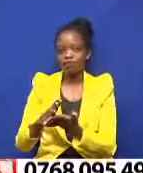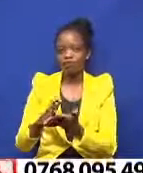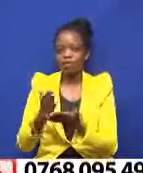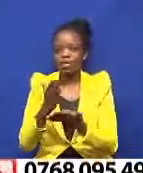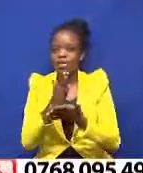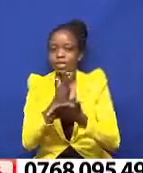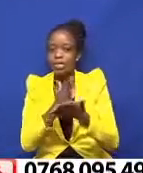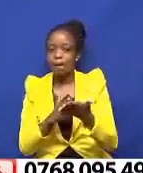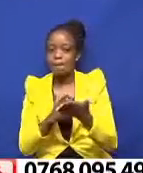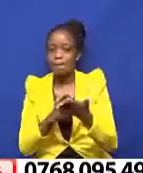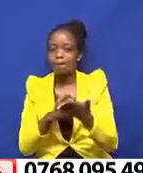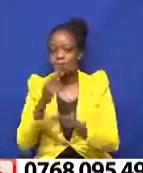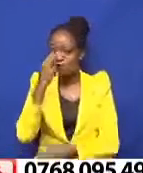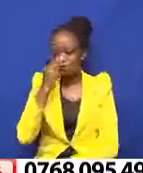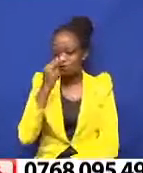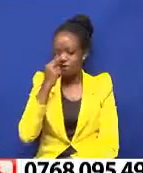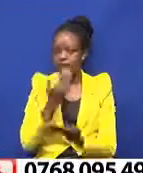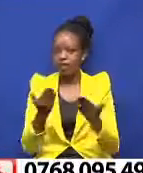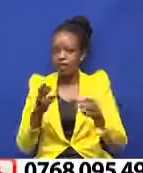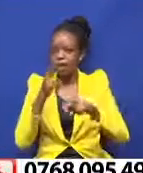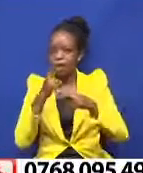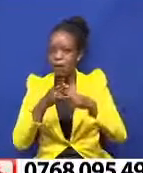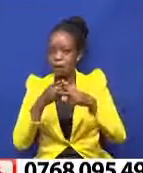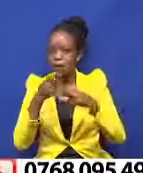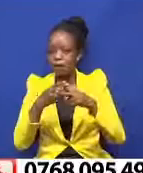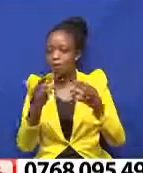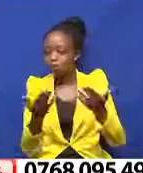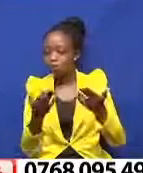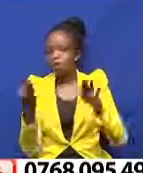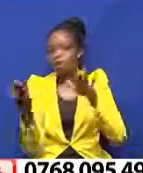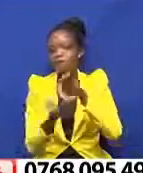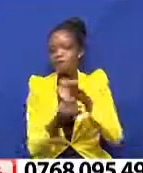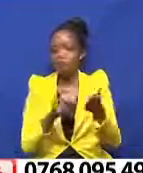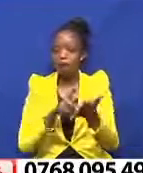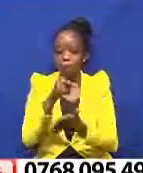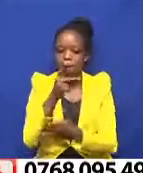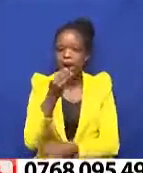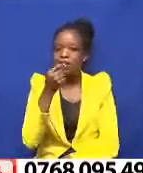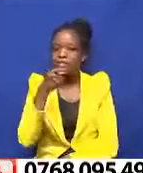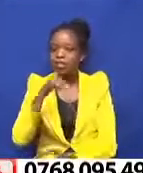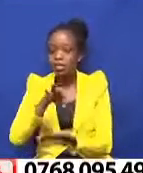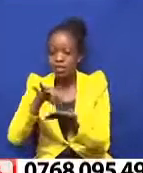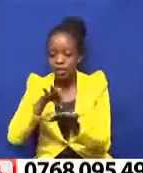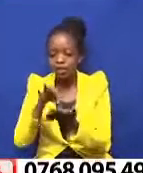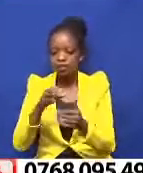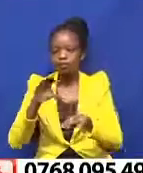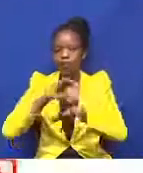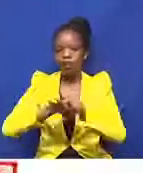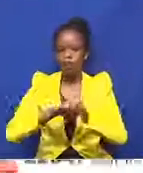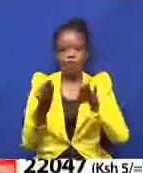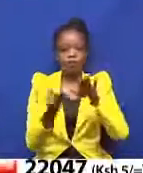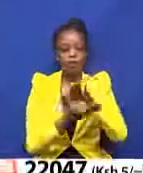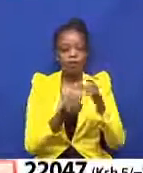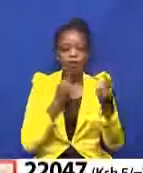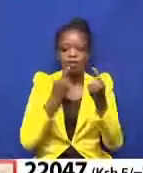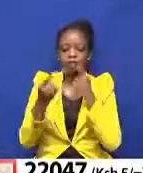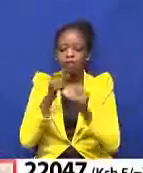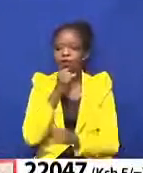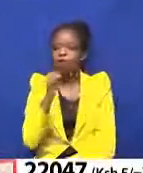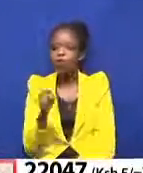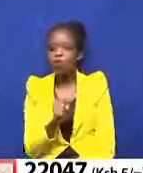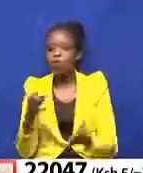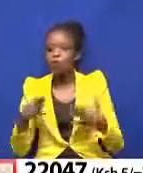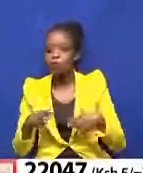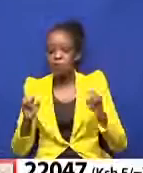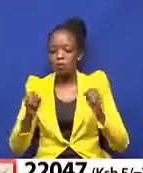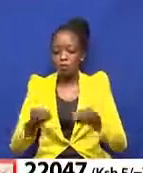some funny thing called the file. You know, nunua chai, file ipatikane, ongea na wazee, hili